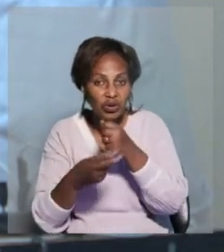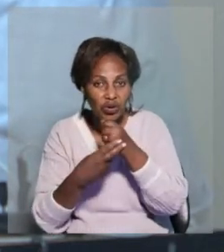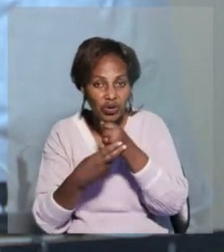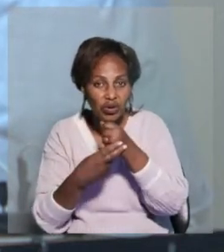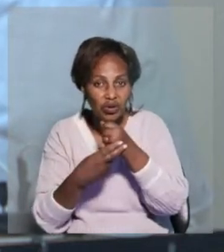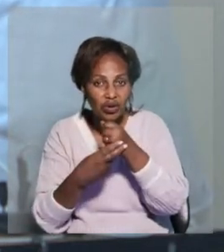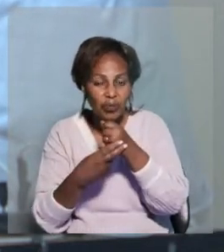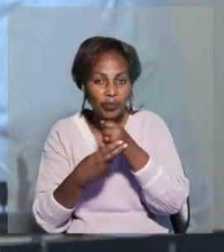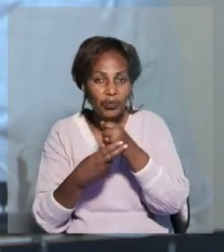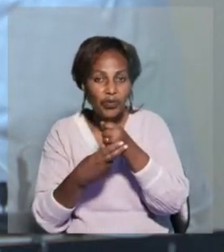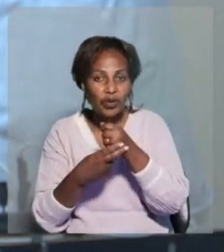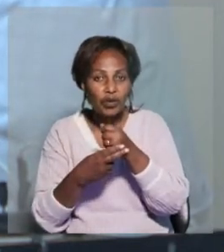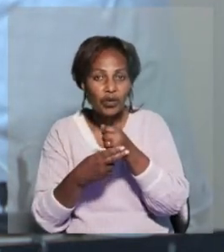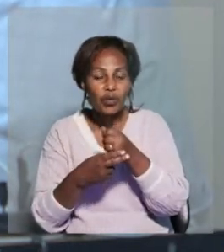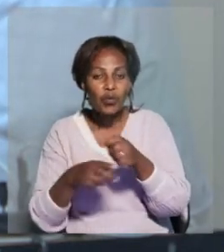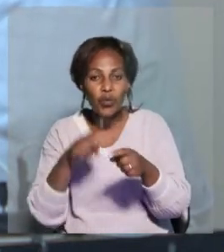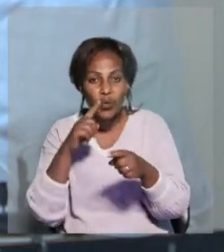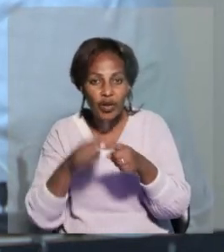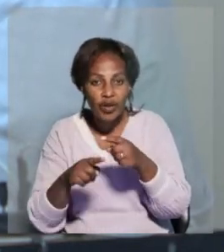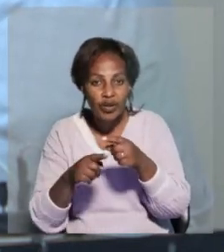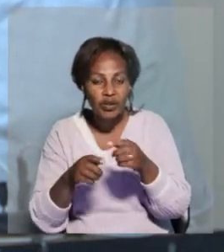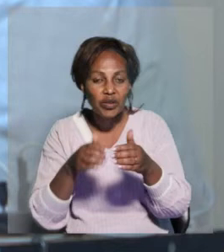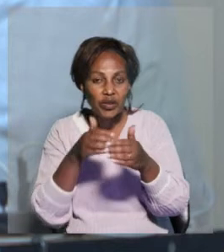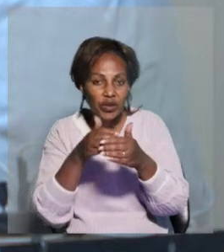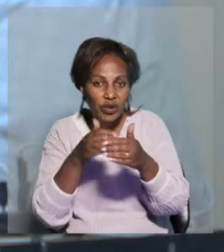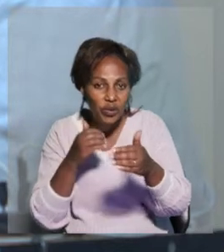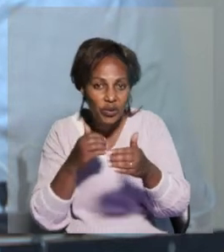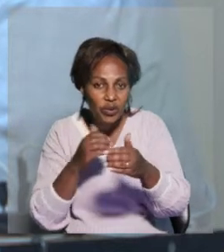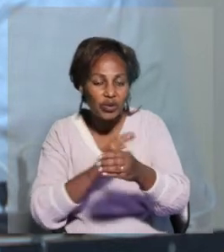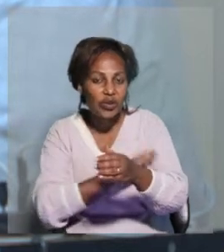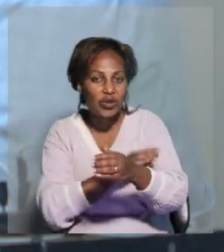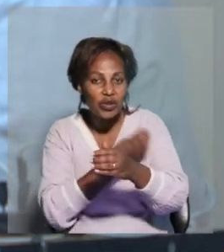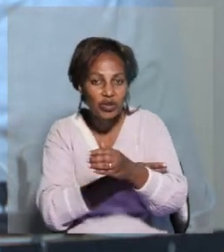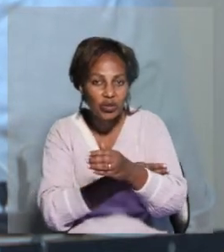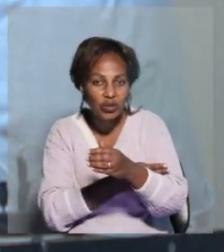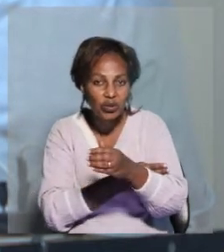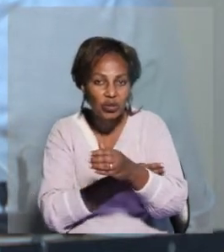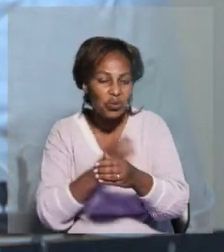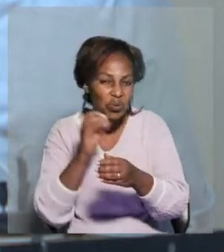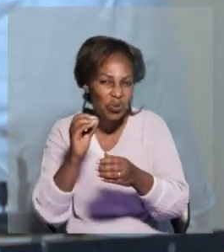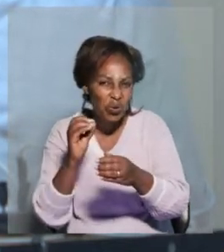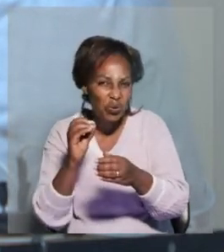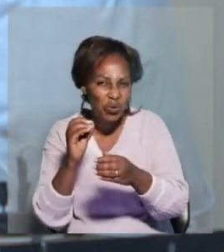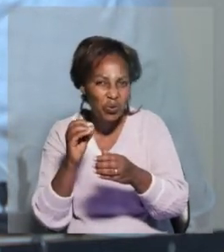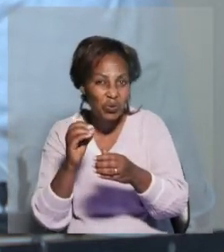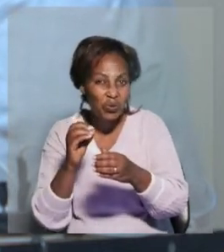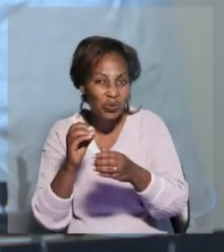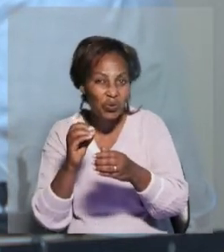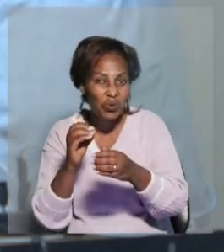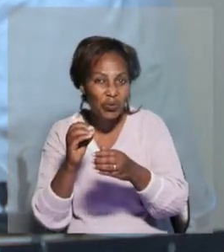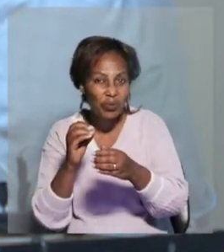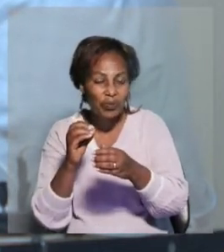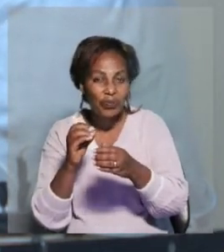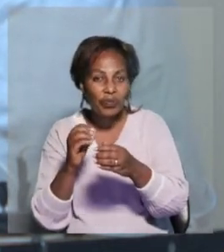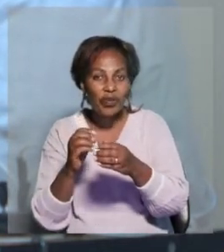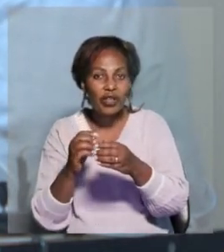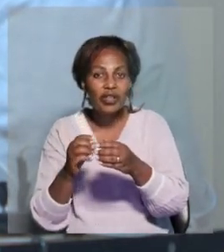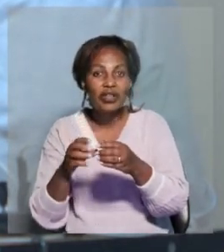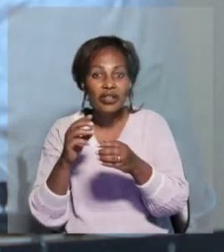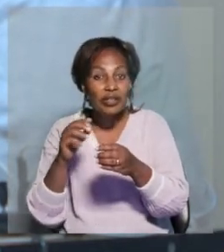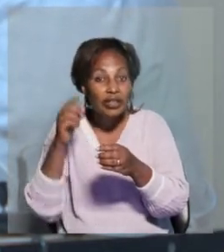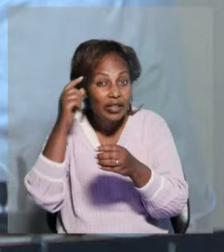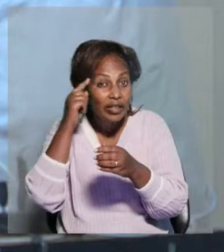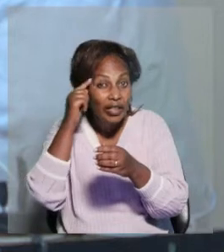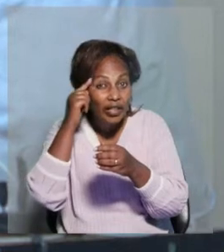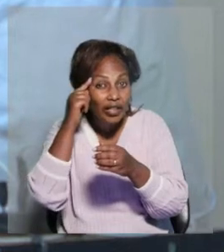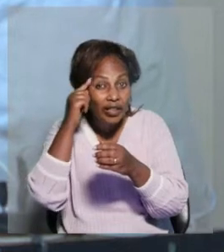But we cannot reduce the energy requirement to zero. Is that not? Yeah. The concept we want